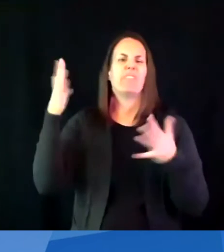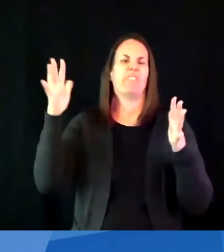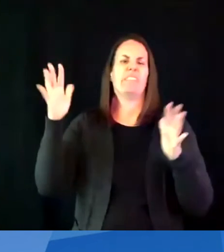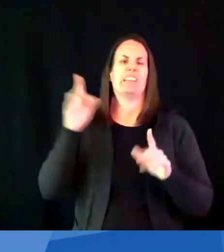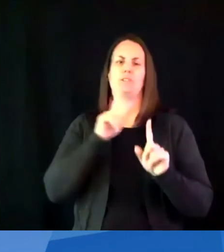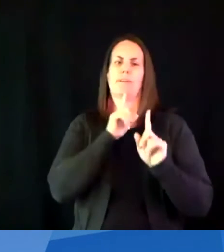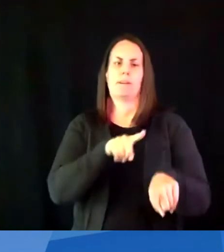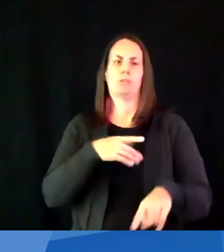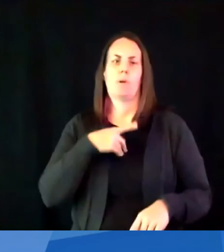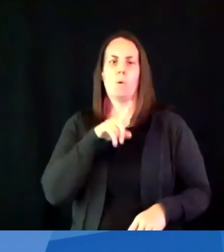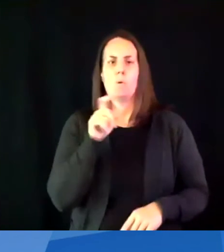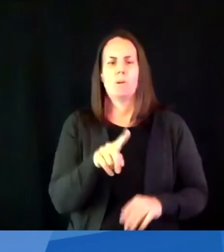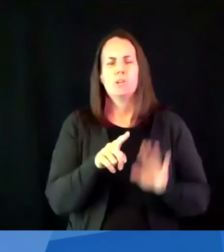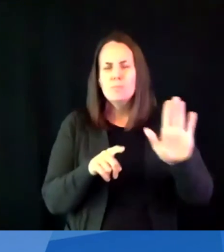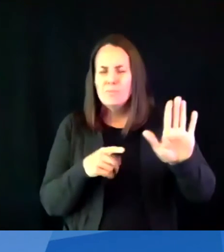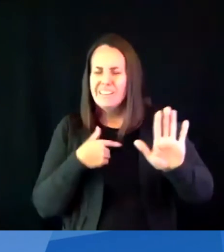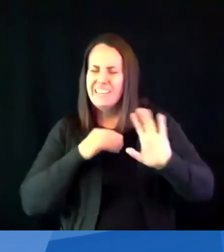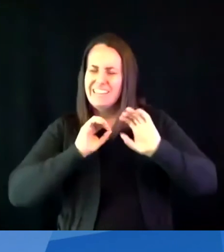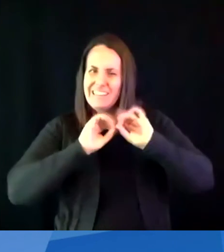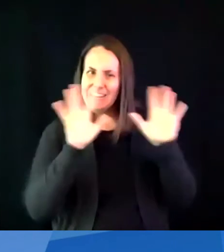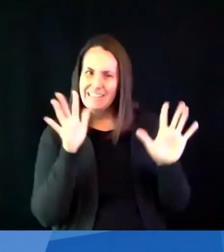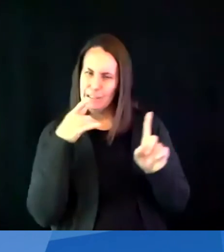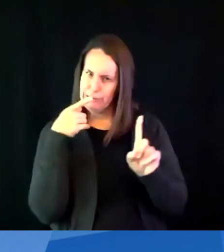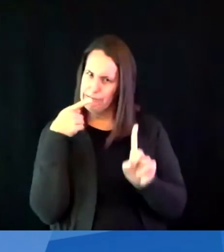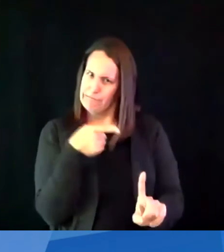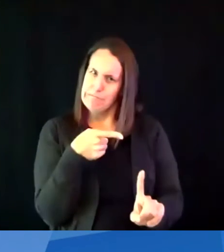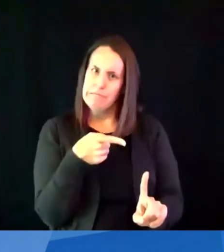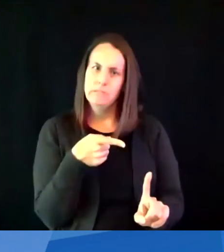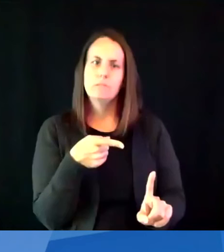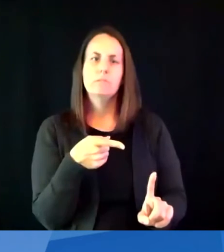that their patients are being